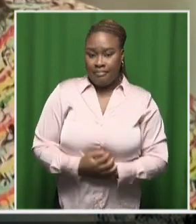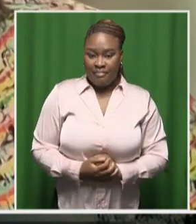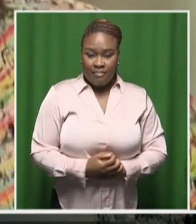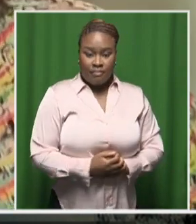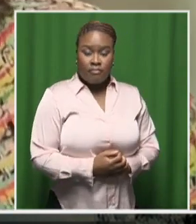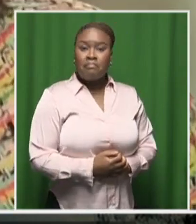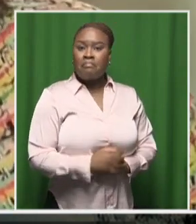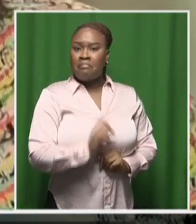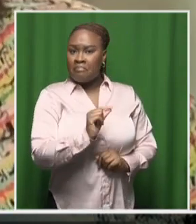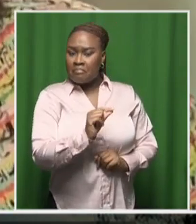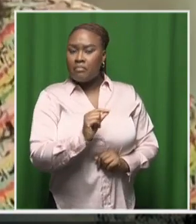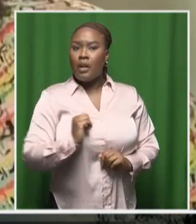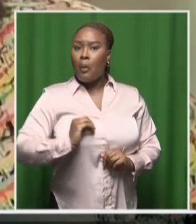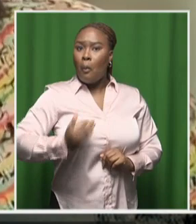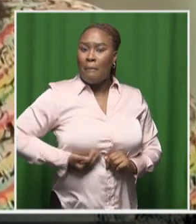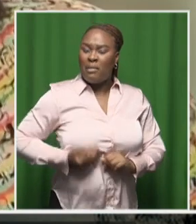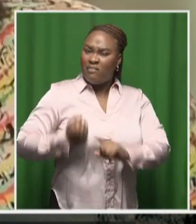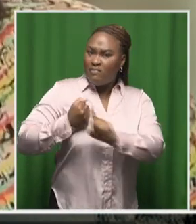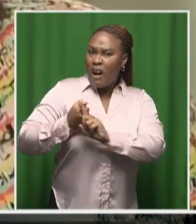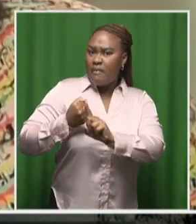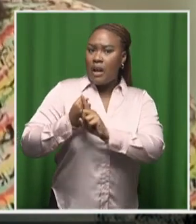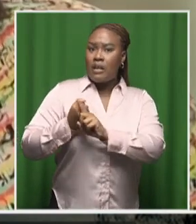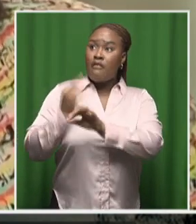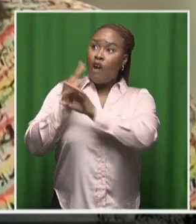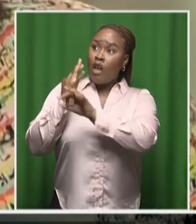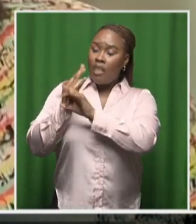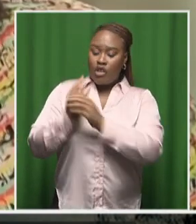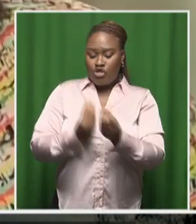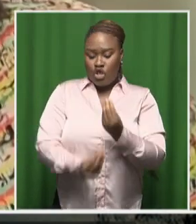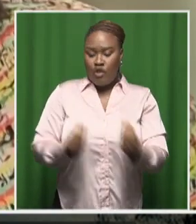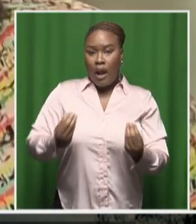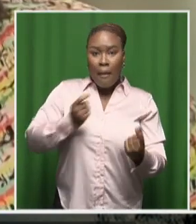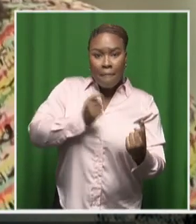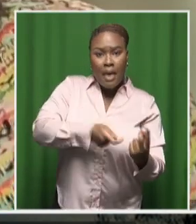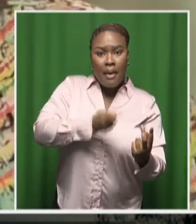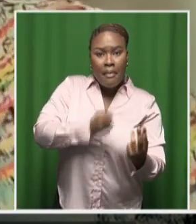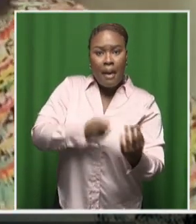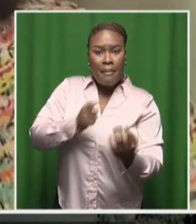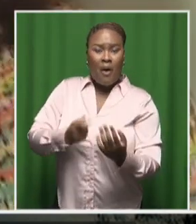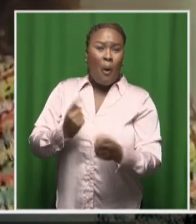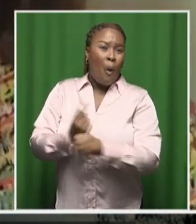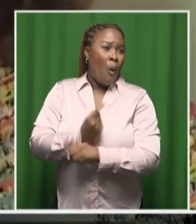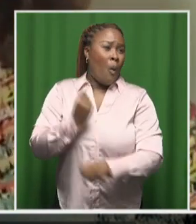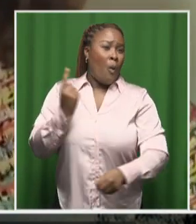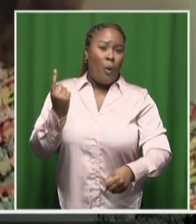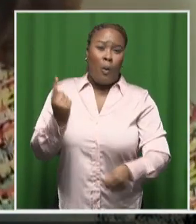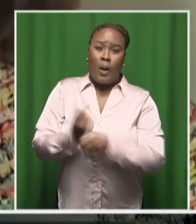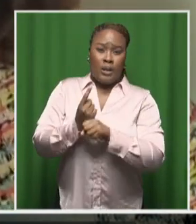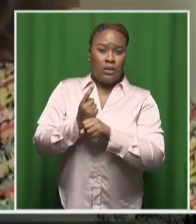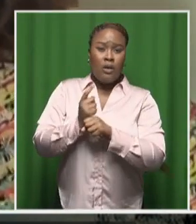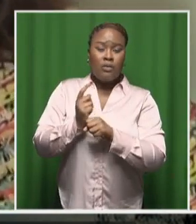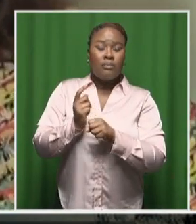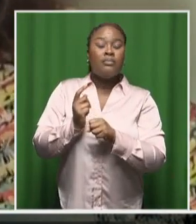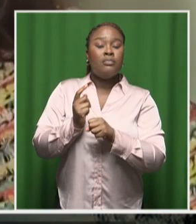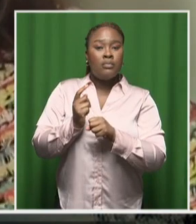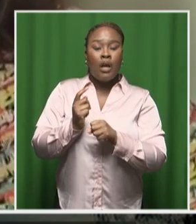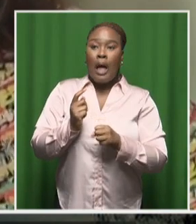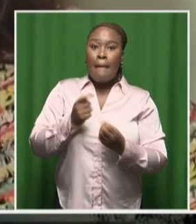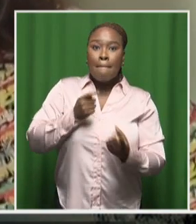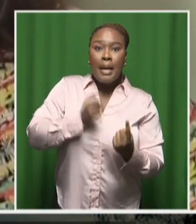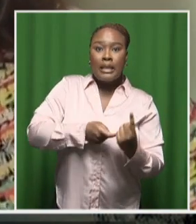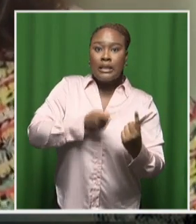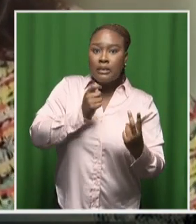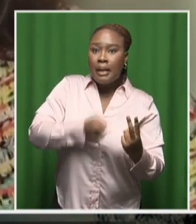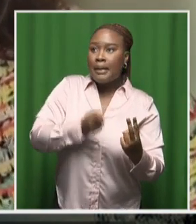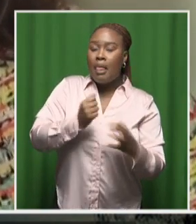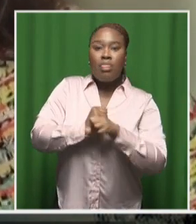of women that are fighting for this kind of thing. I mean, we hear it all the time that, you know, the maintenance is